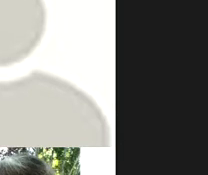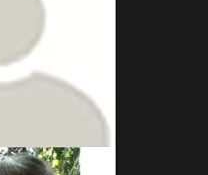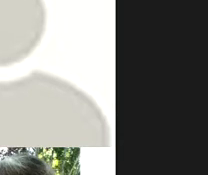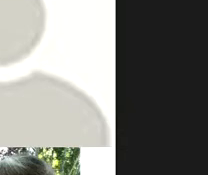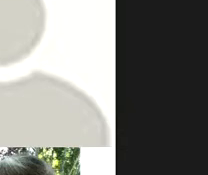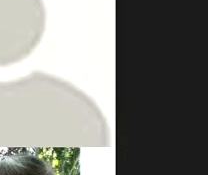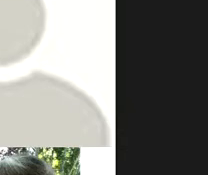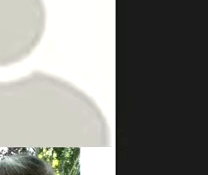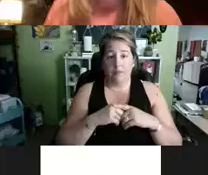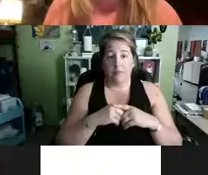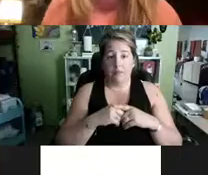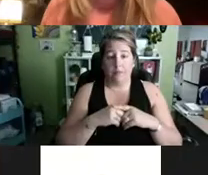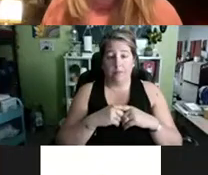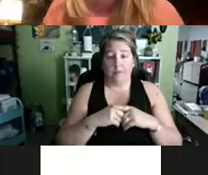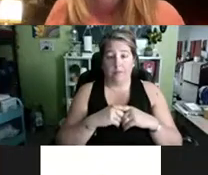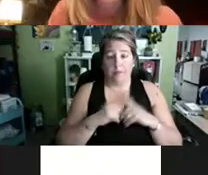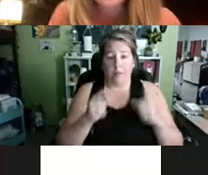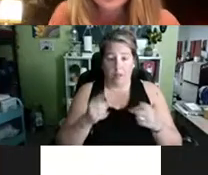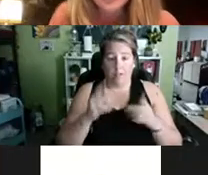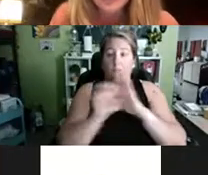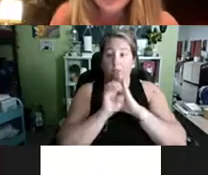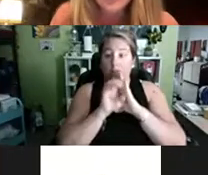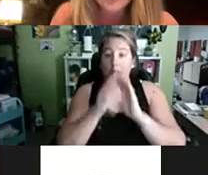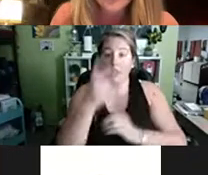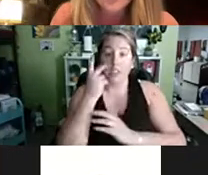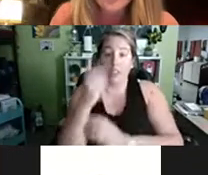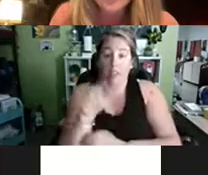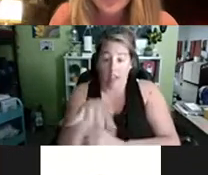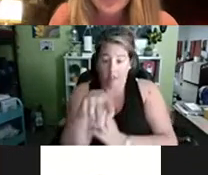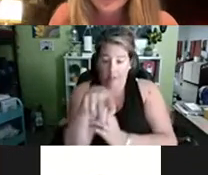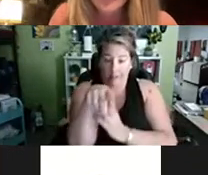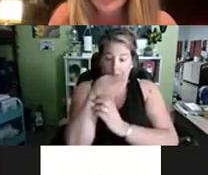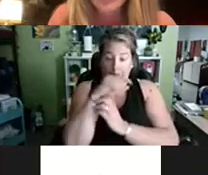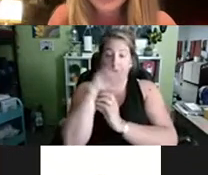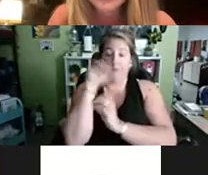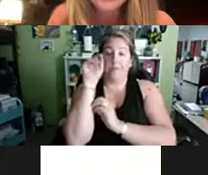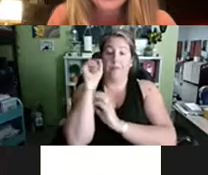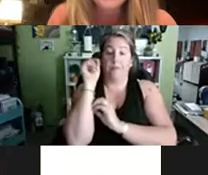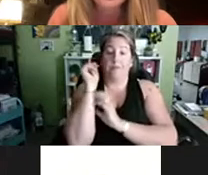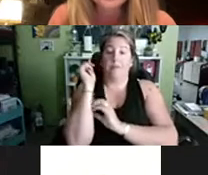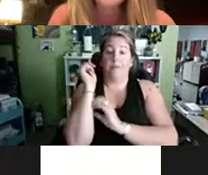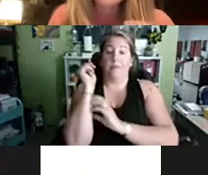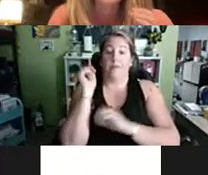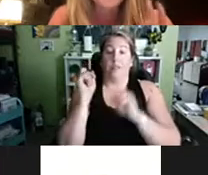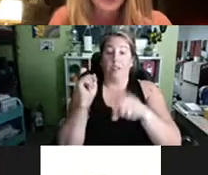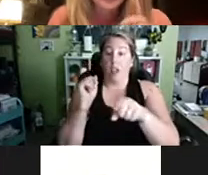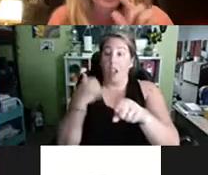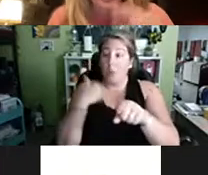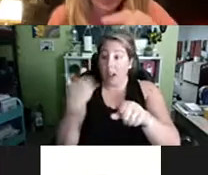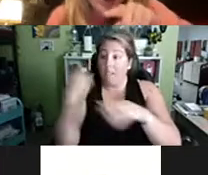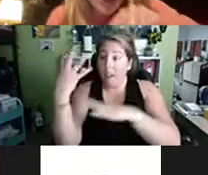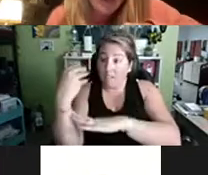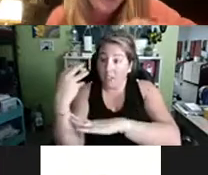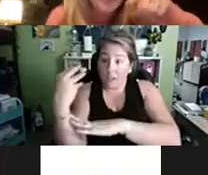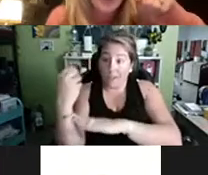Okay, so let's say we go back to here. This little thing here, see where my mouse is? You could put a video